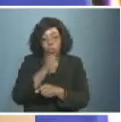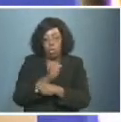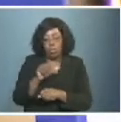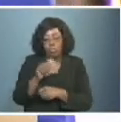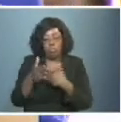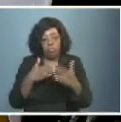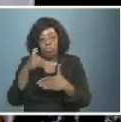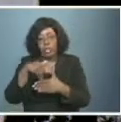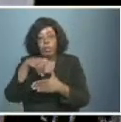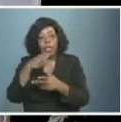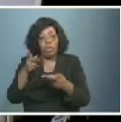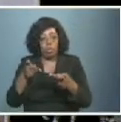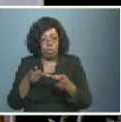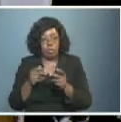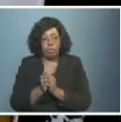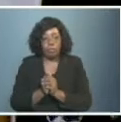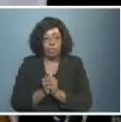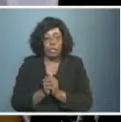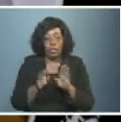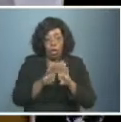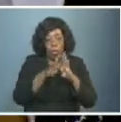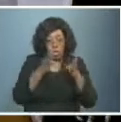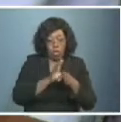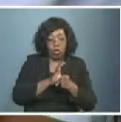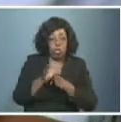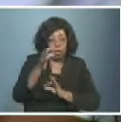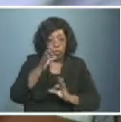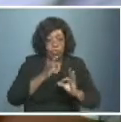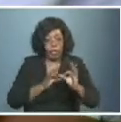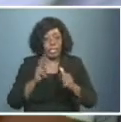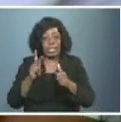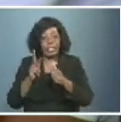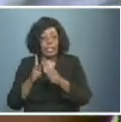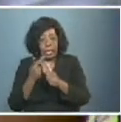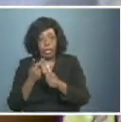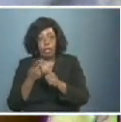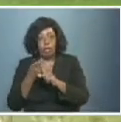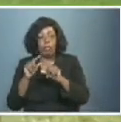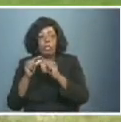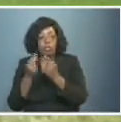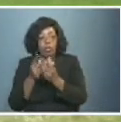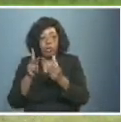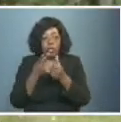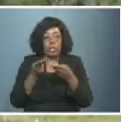in the world. This latest open house and careers fair marks the second by this group. The